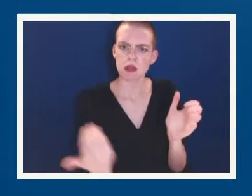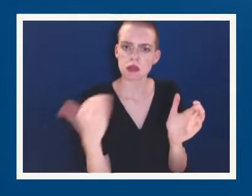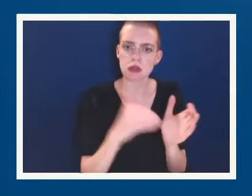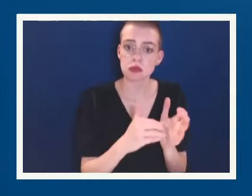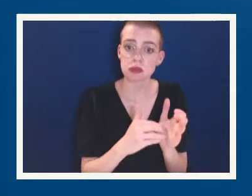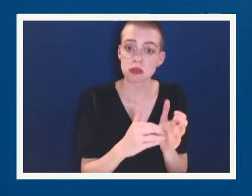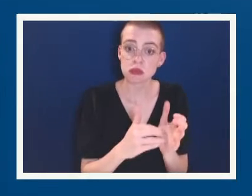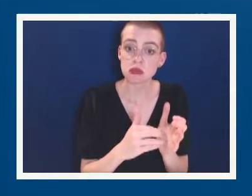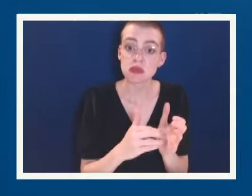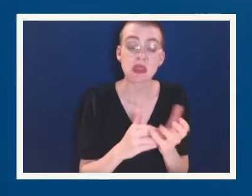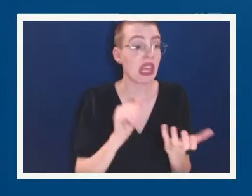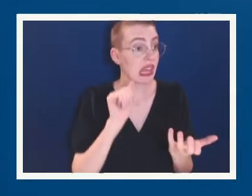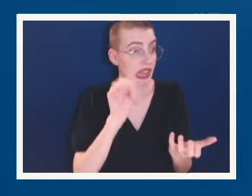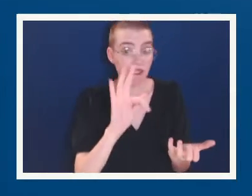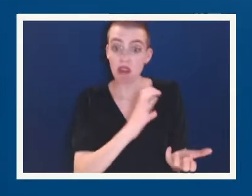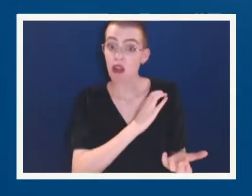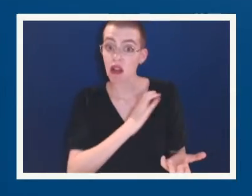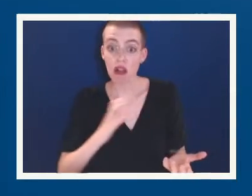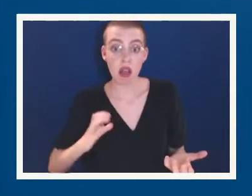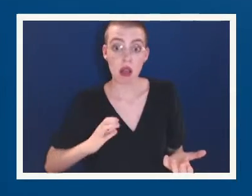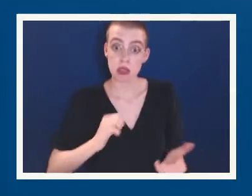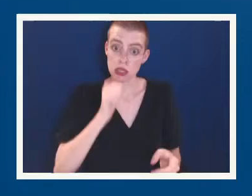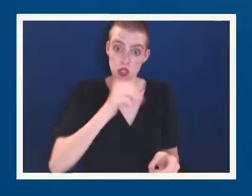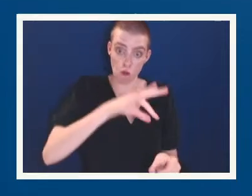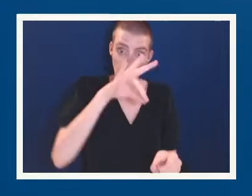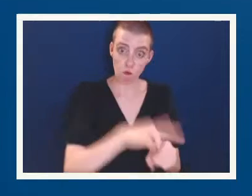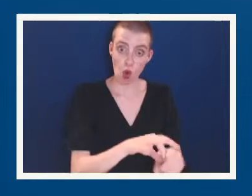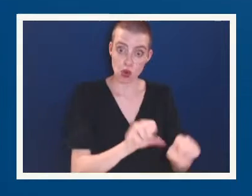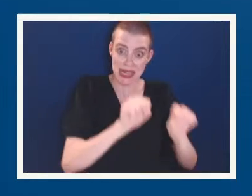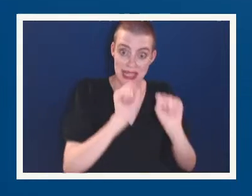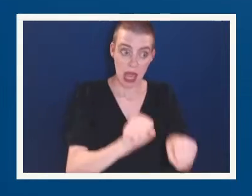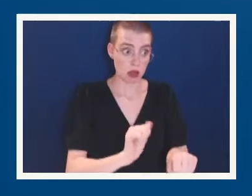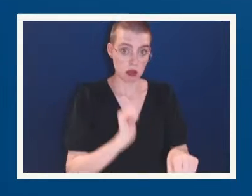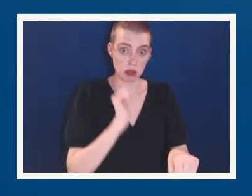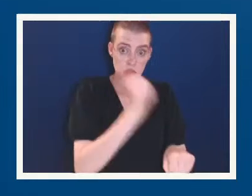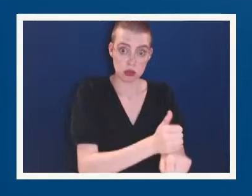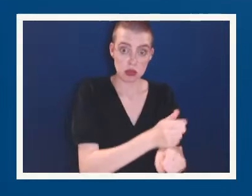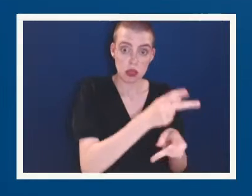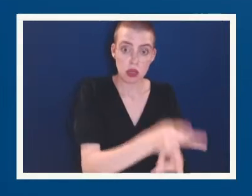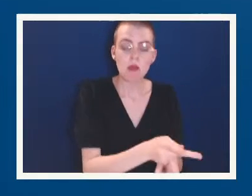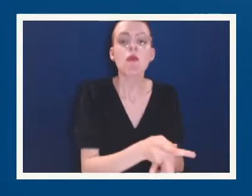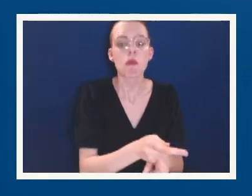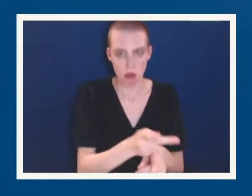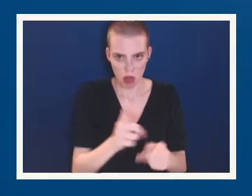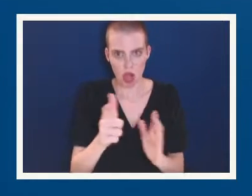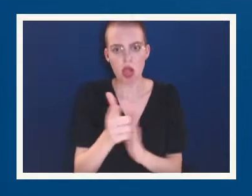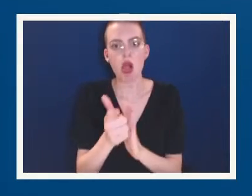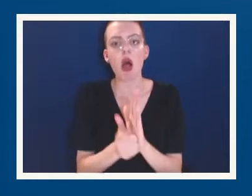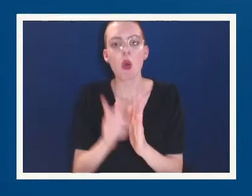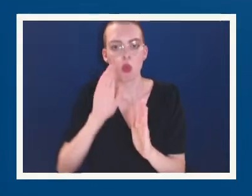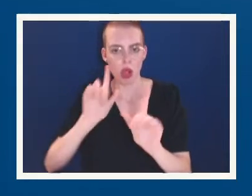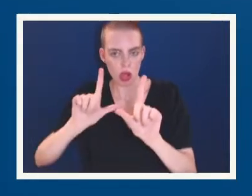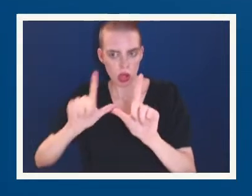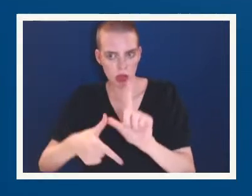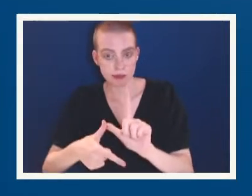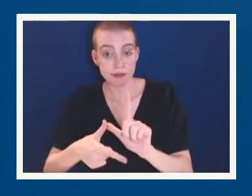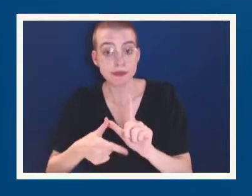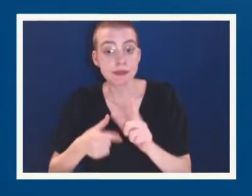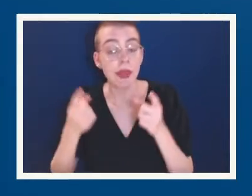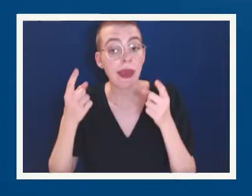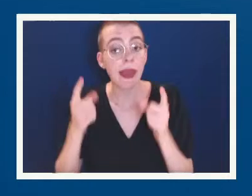it's affirmatively voted back into existence. And then along came Ron Johnson of Wisconsin,